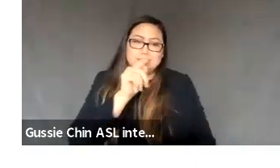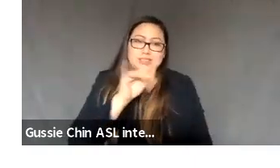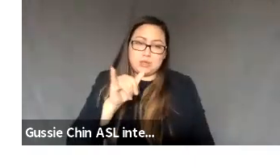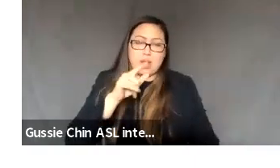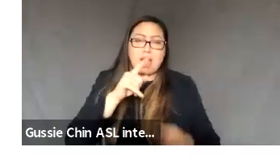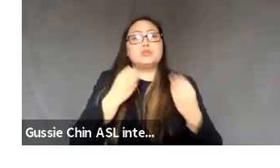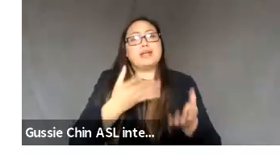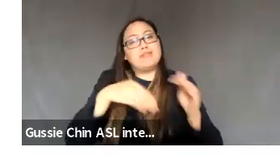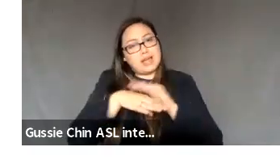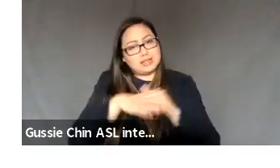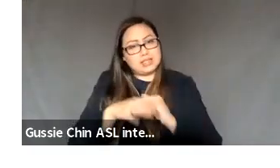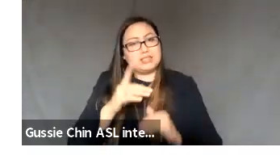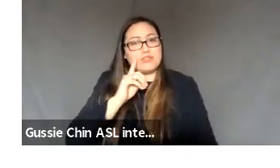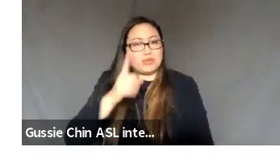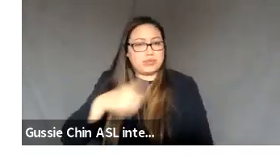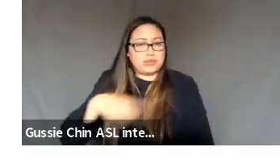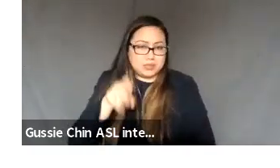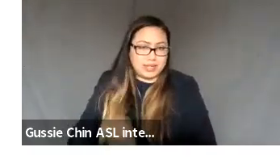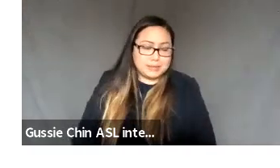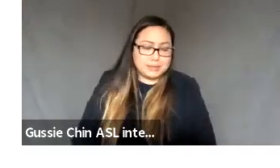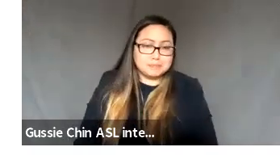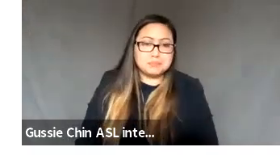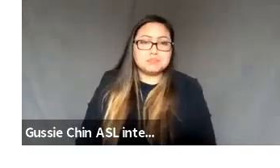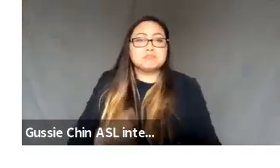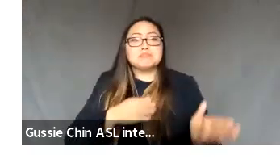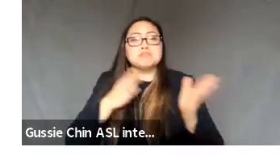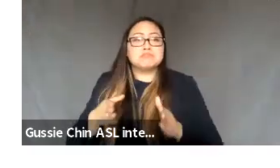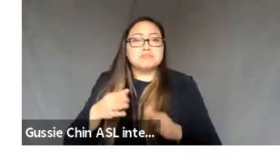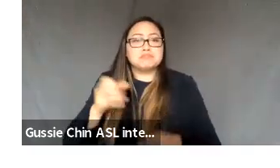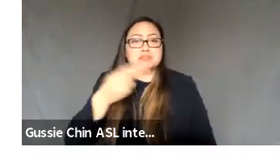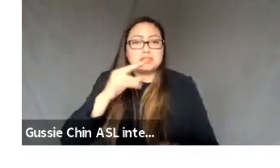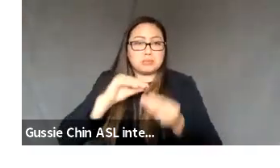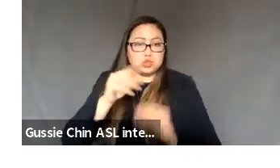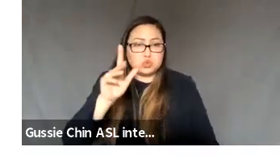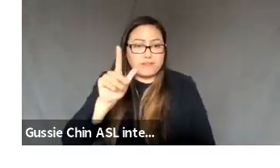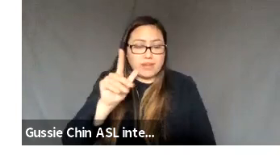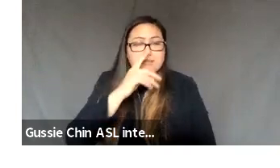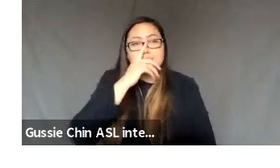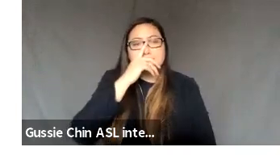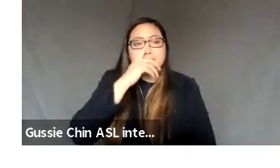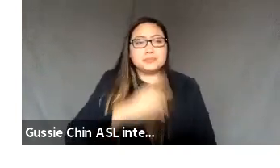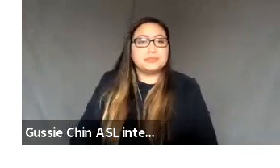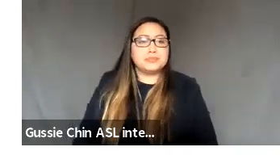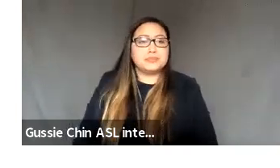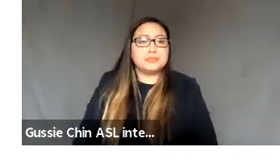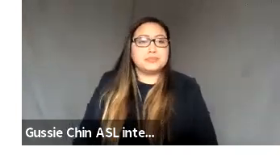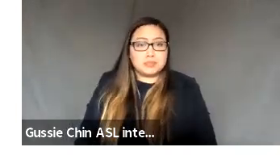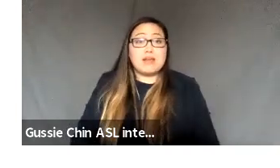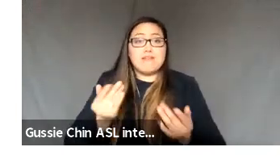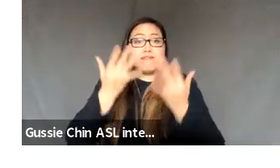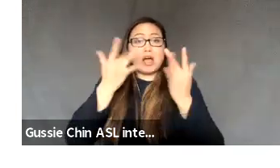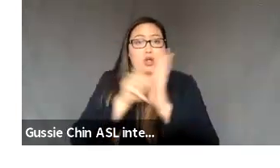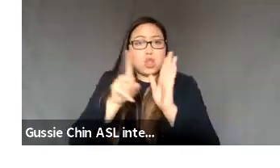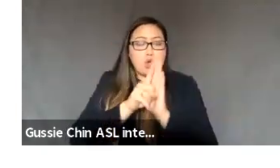access. If we could move on to slide number 25. Slide number 25 is fire alarm